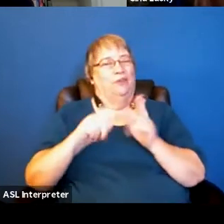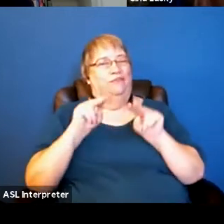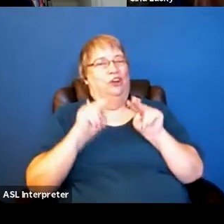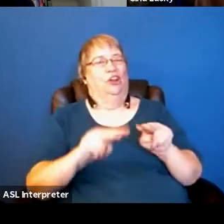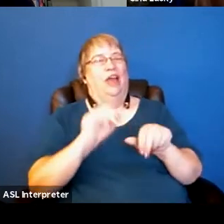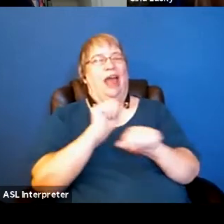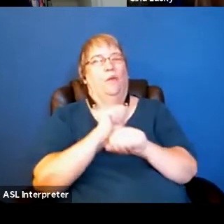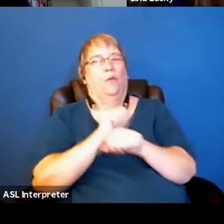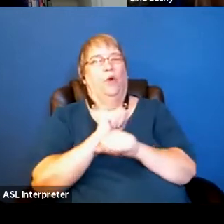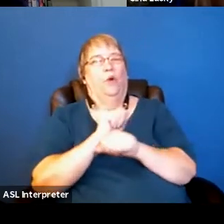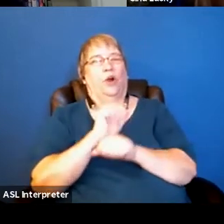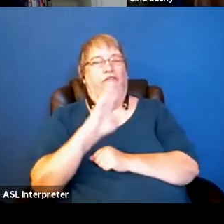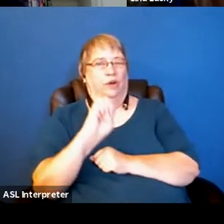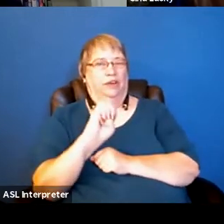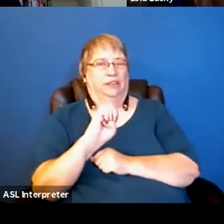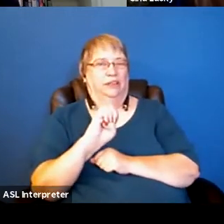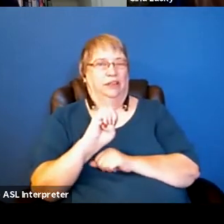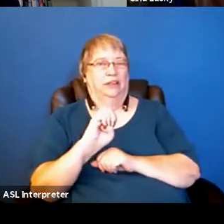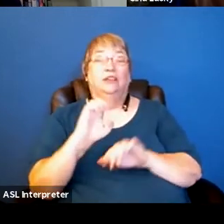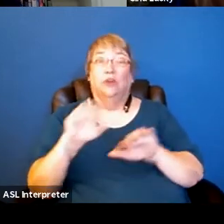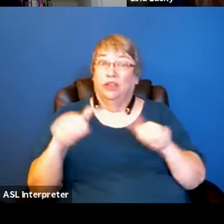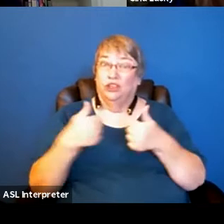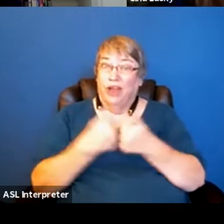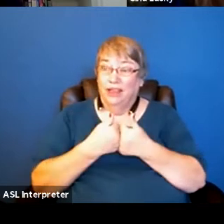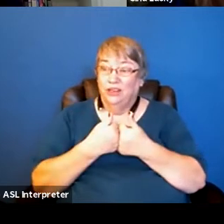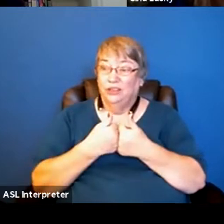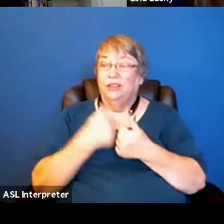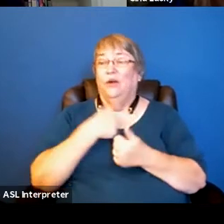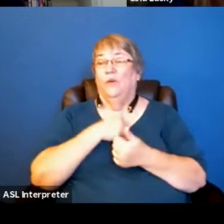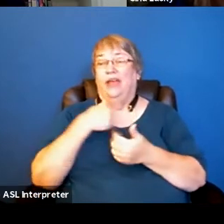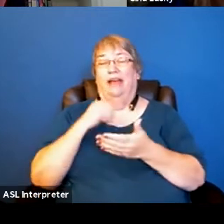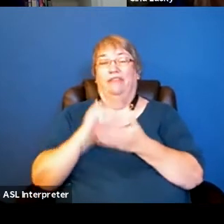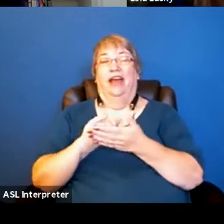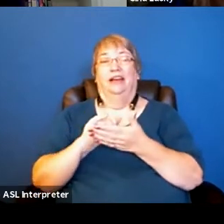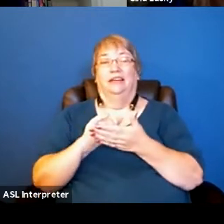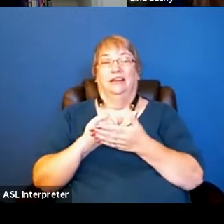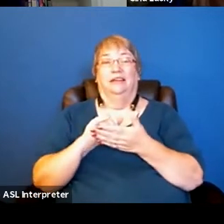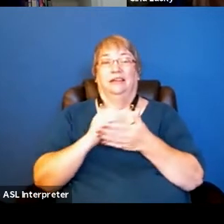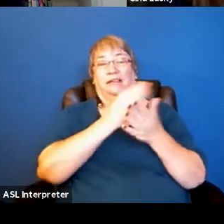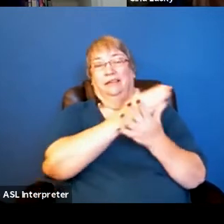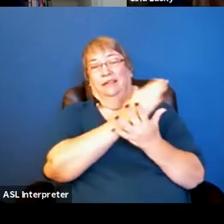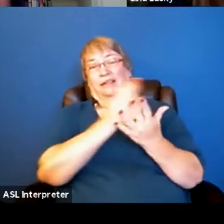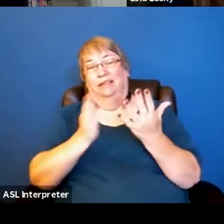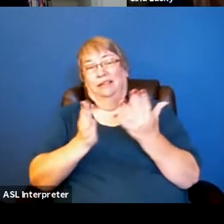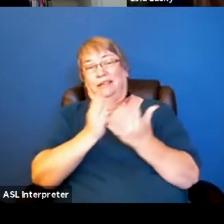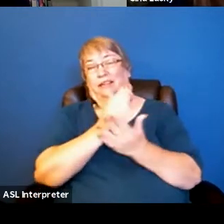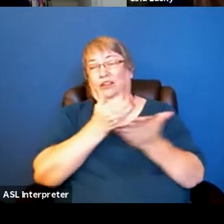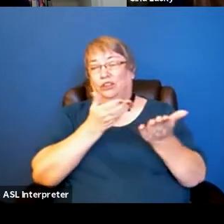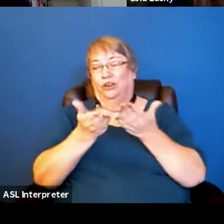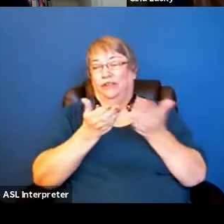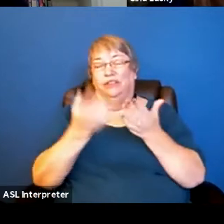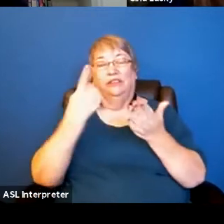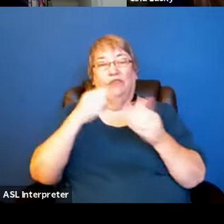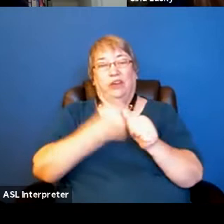regional profiles I presented earlier, we also include this continuum of services that's presented here as the state by each